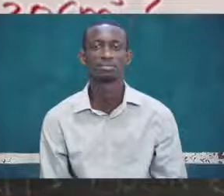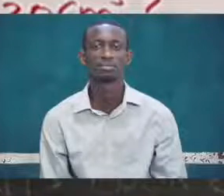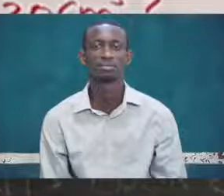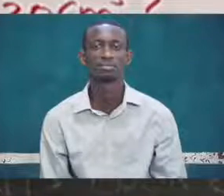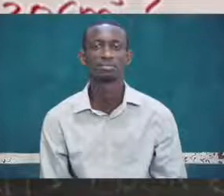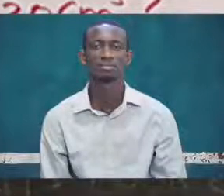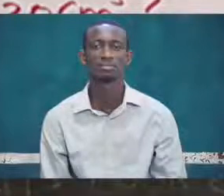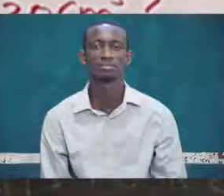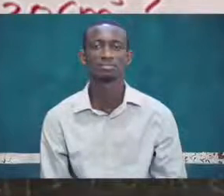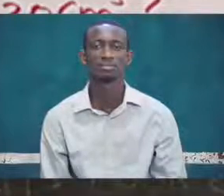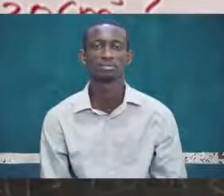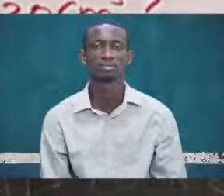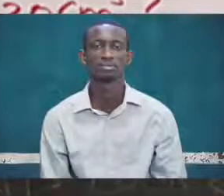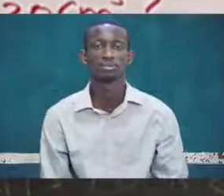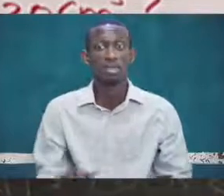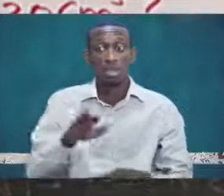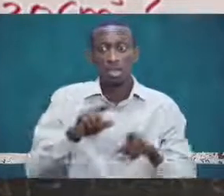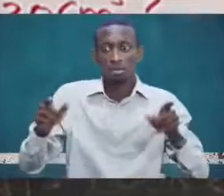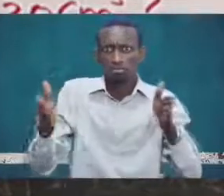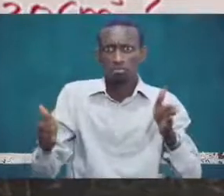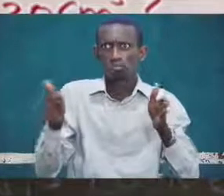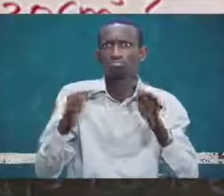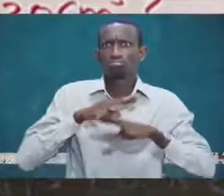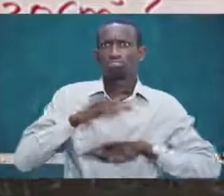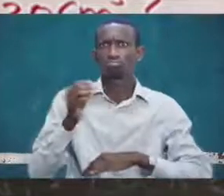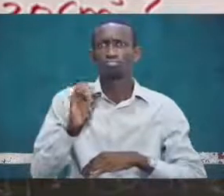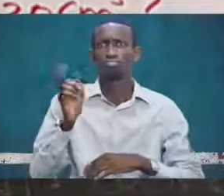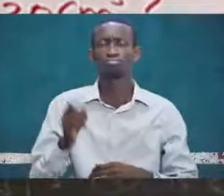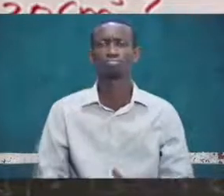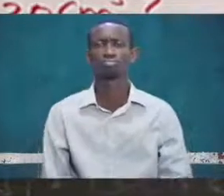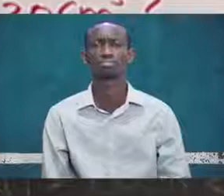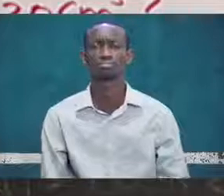This space will be enough for us to do one question.